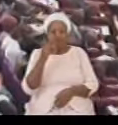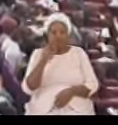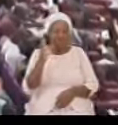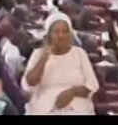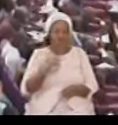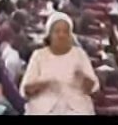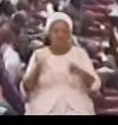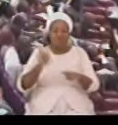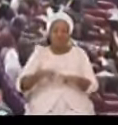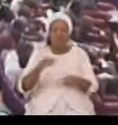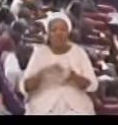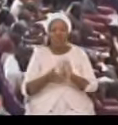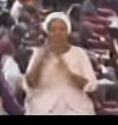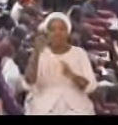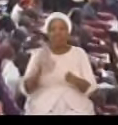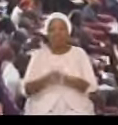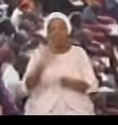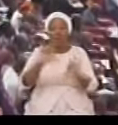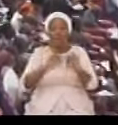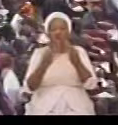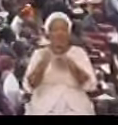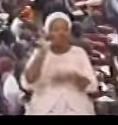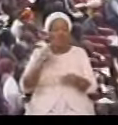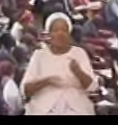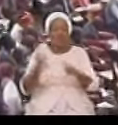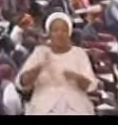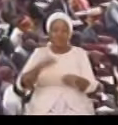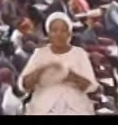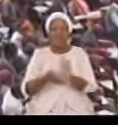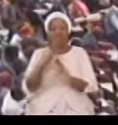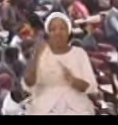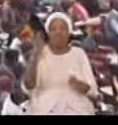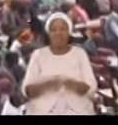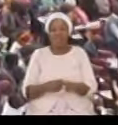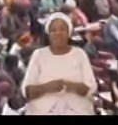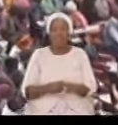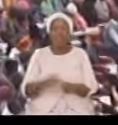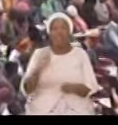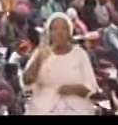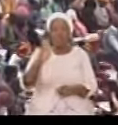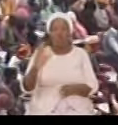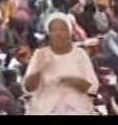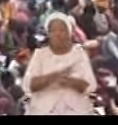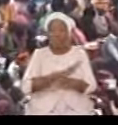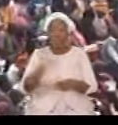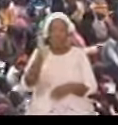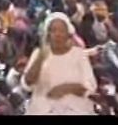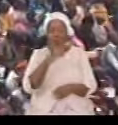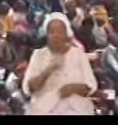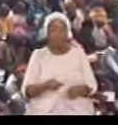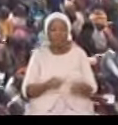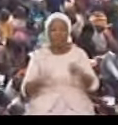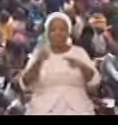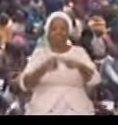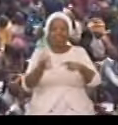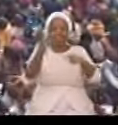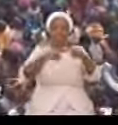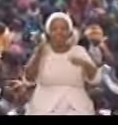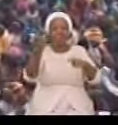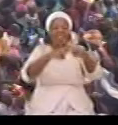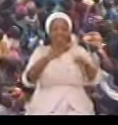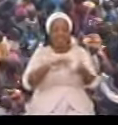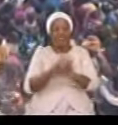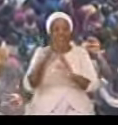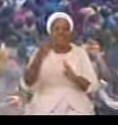increase. Your family will increase. Your business will be enlarged. And